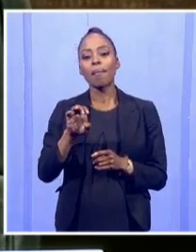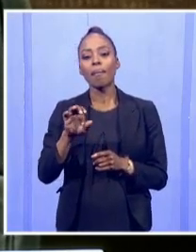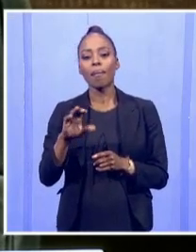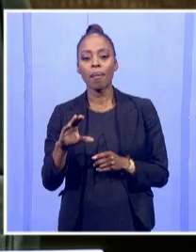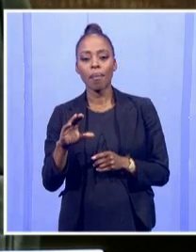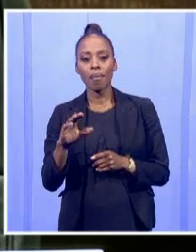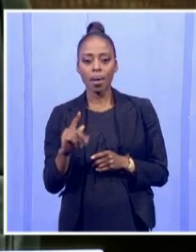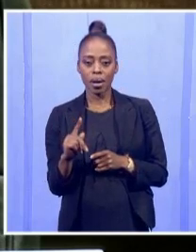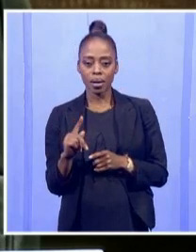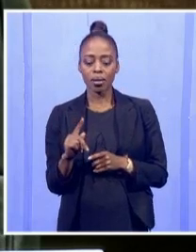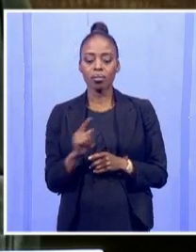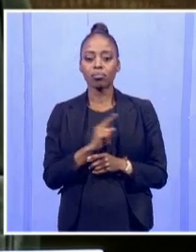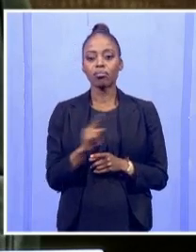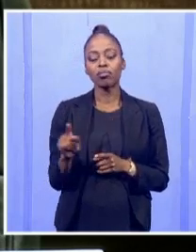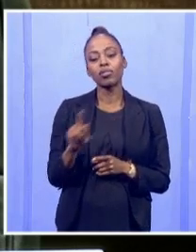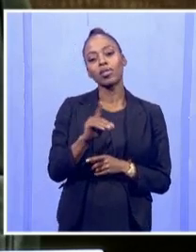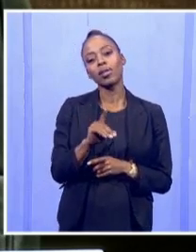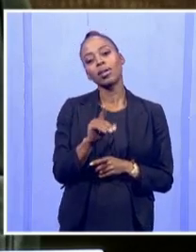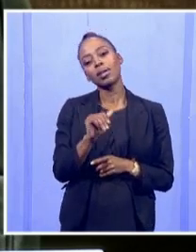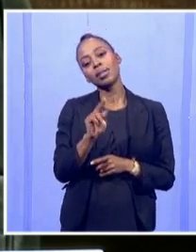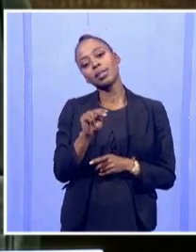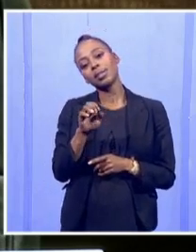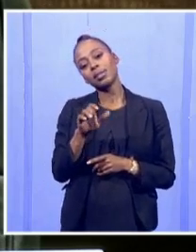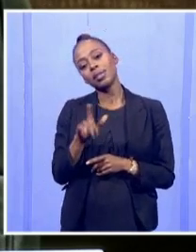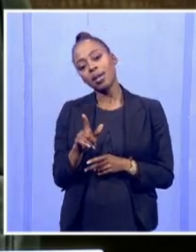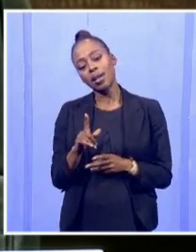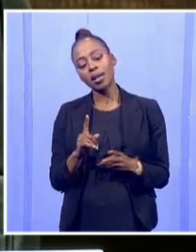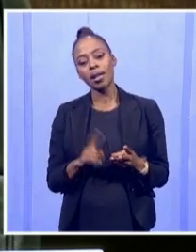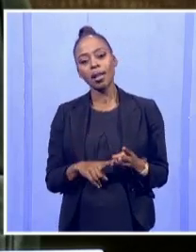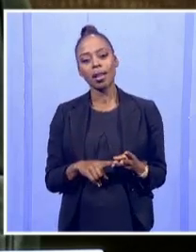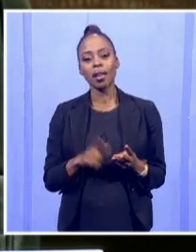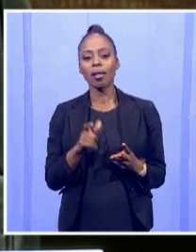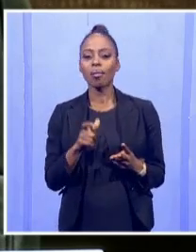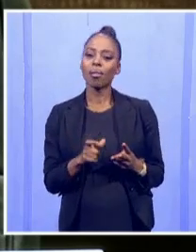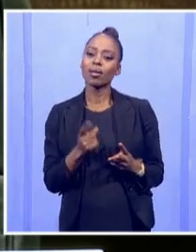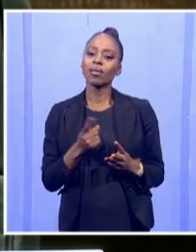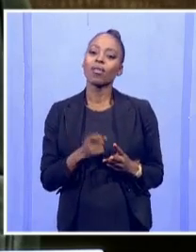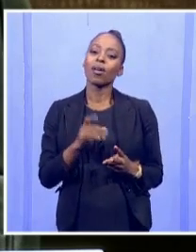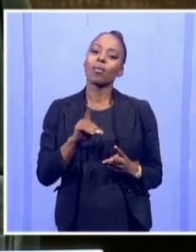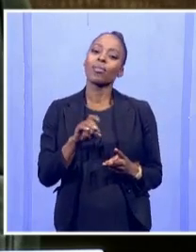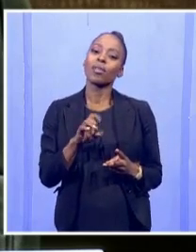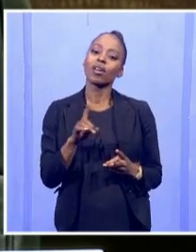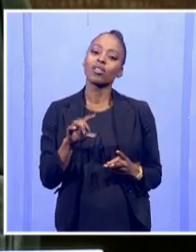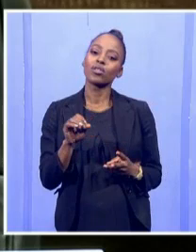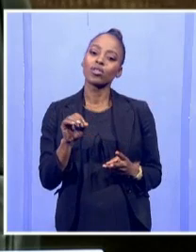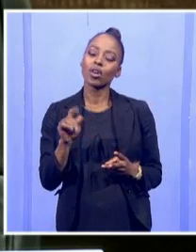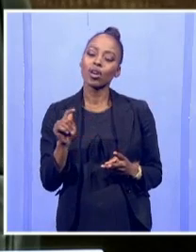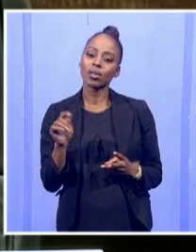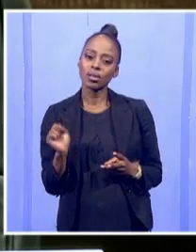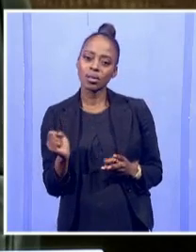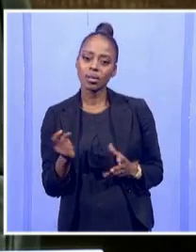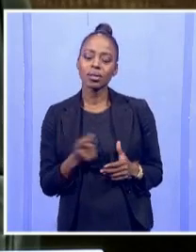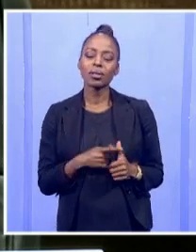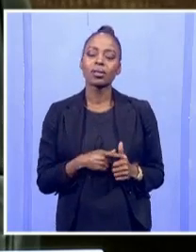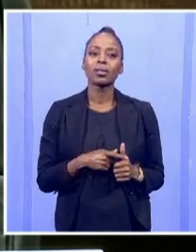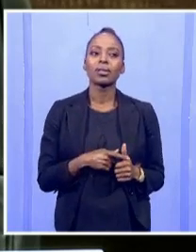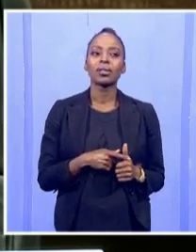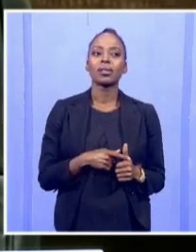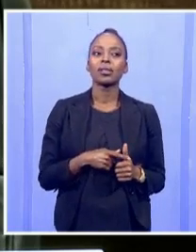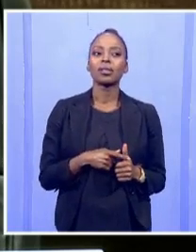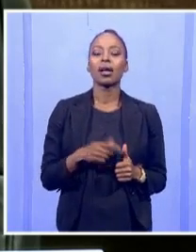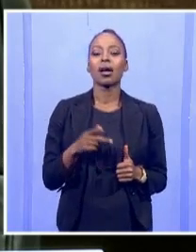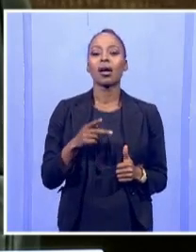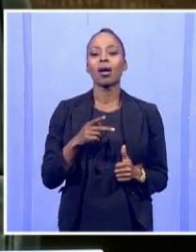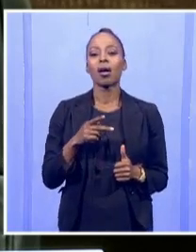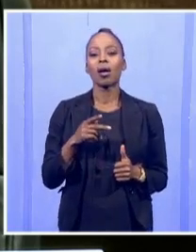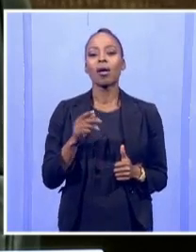Gloria Serobi from Denel, Muhammad Nasif from Dersots, Julian Singonzo from Premier